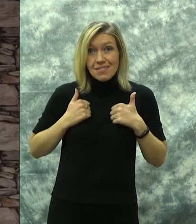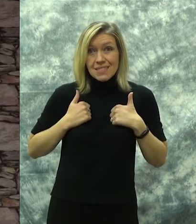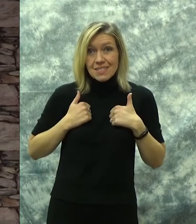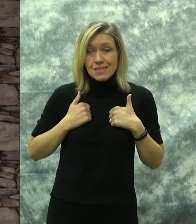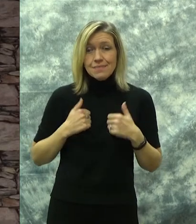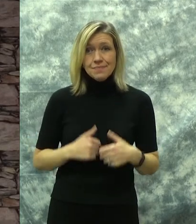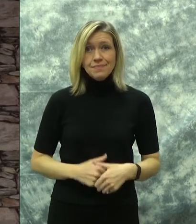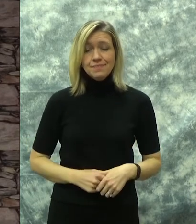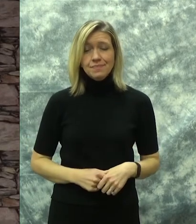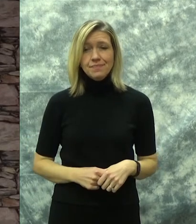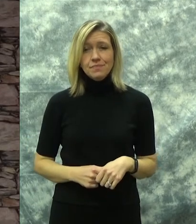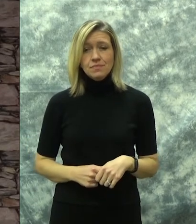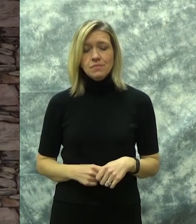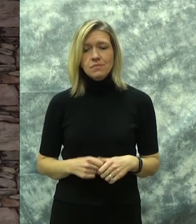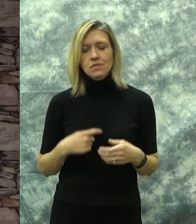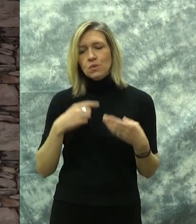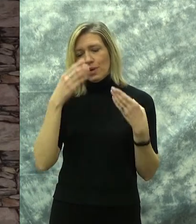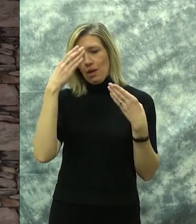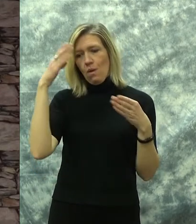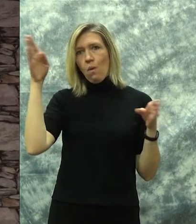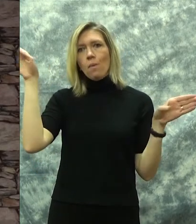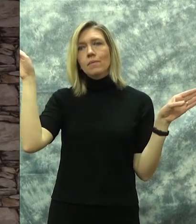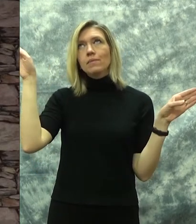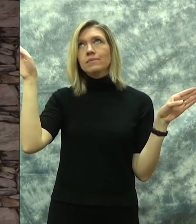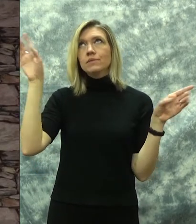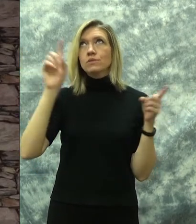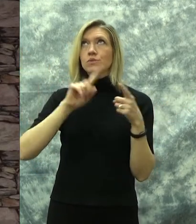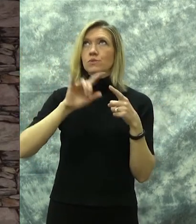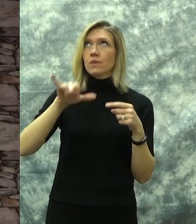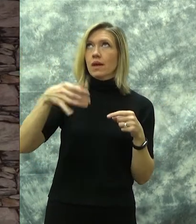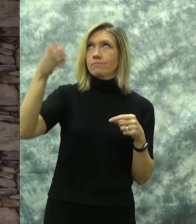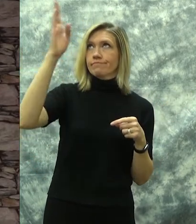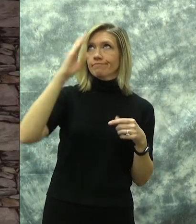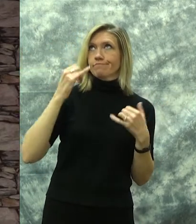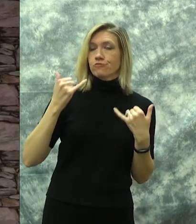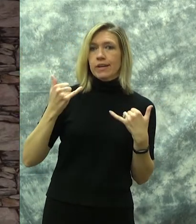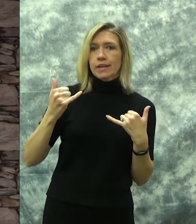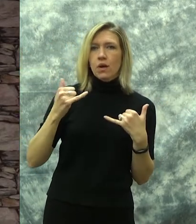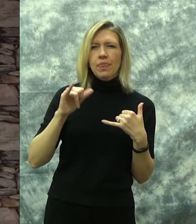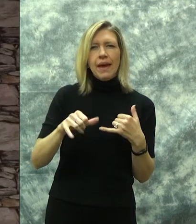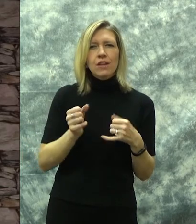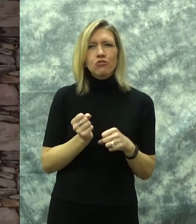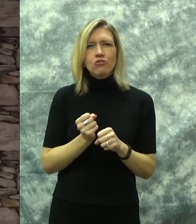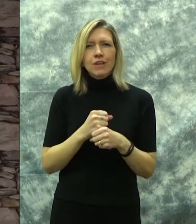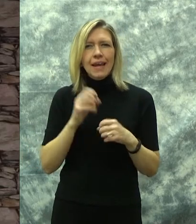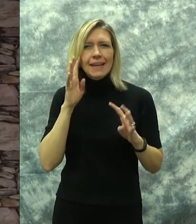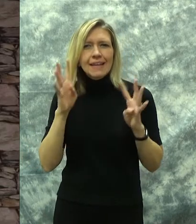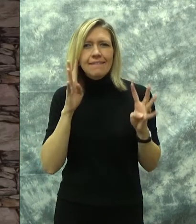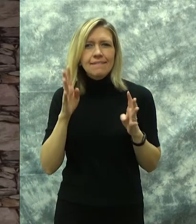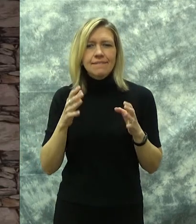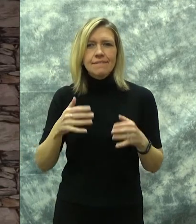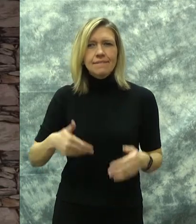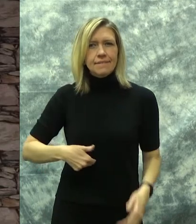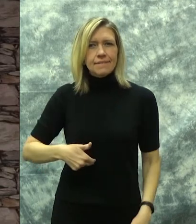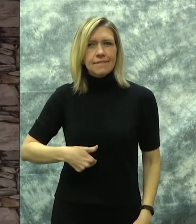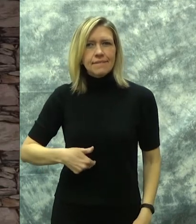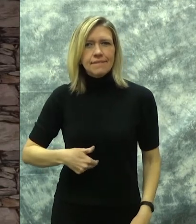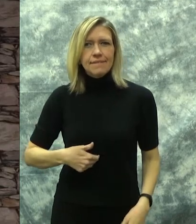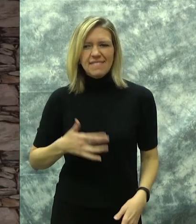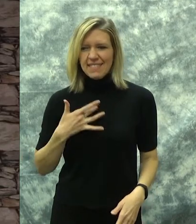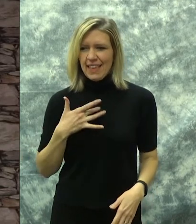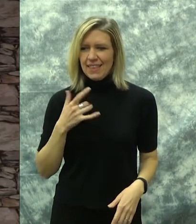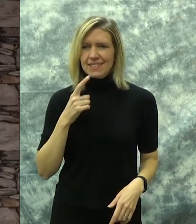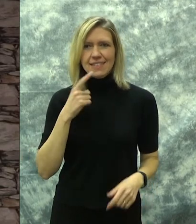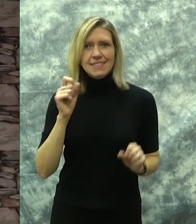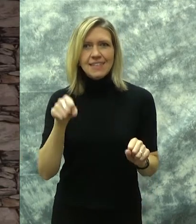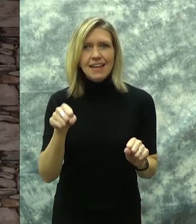So we open to it right now. That creative impulse that says yes, that affirms